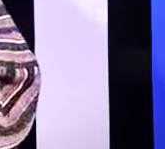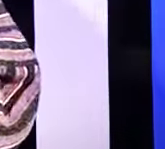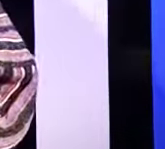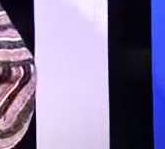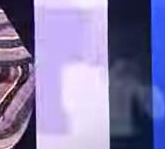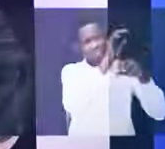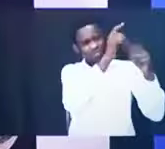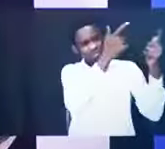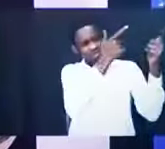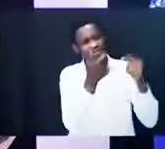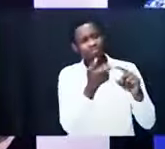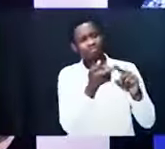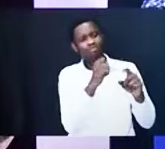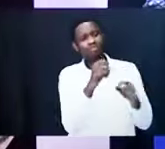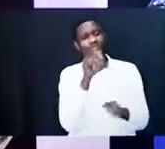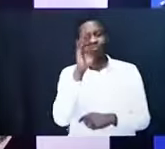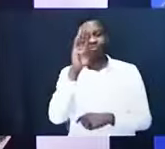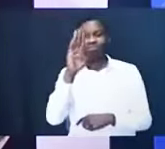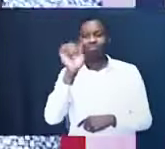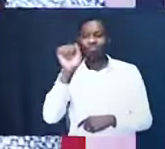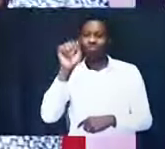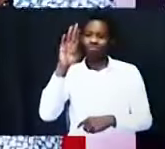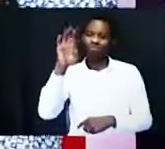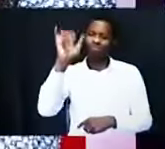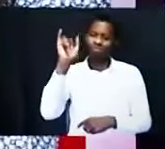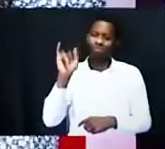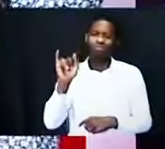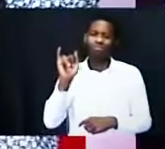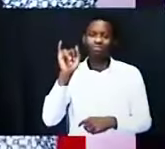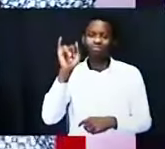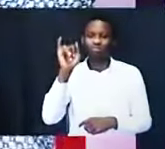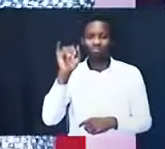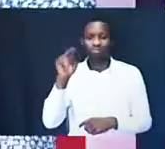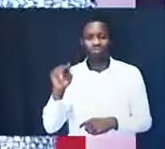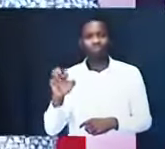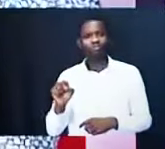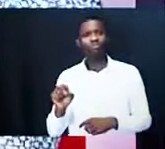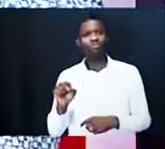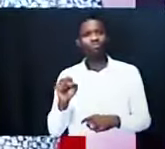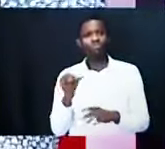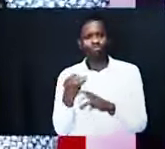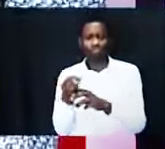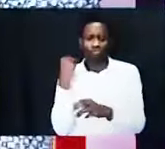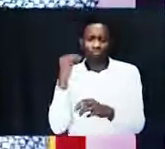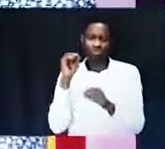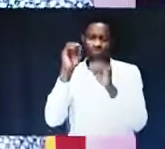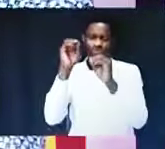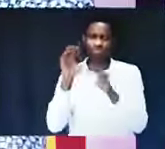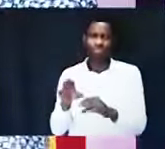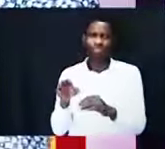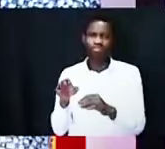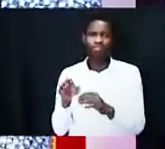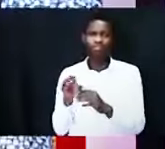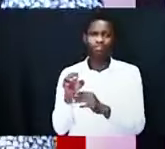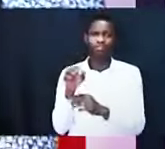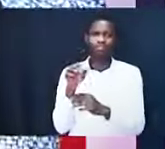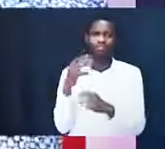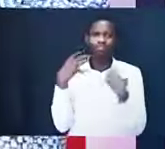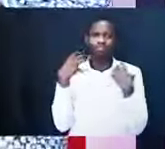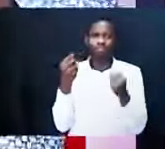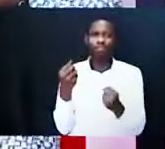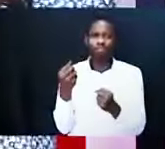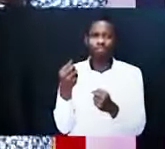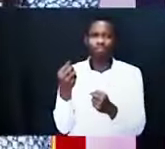was a teacher well versed in the law of Moses. Which the Lord, the God of Israel,